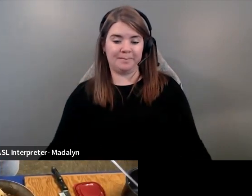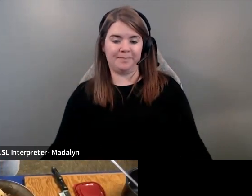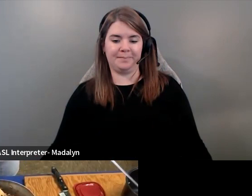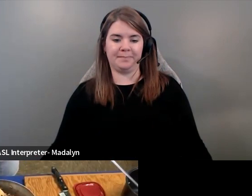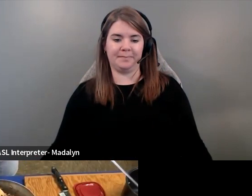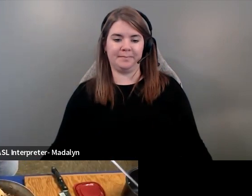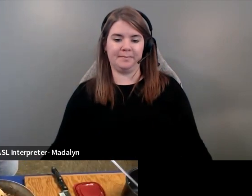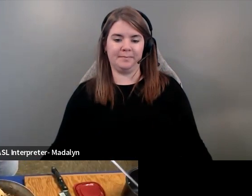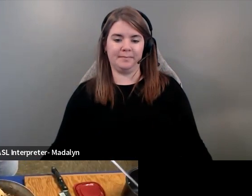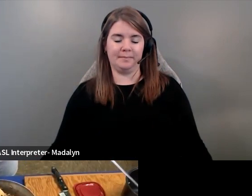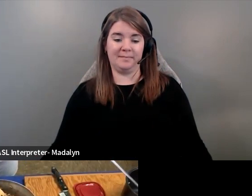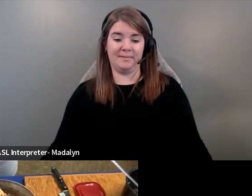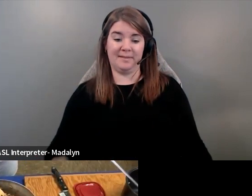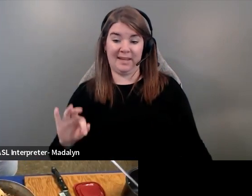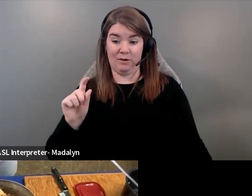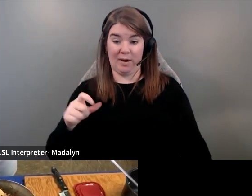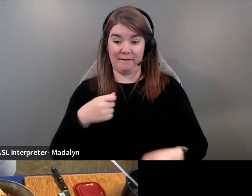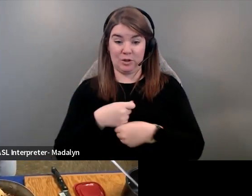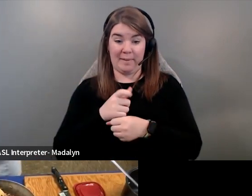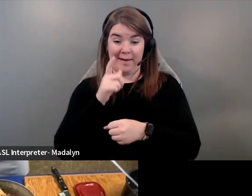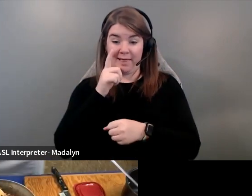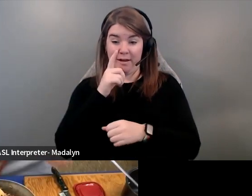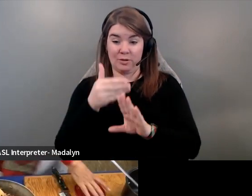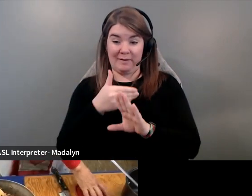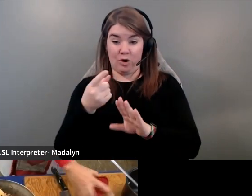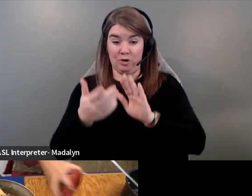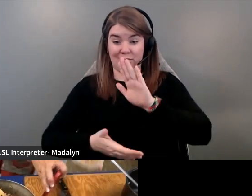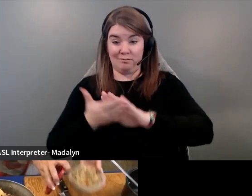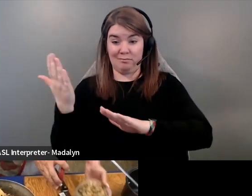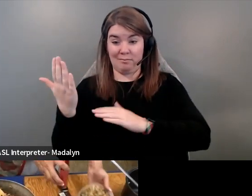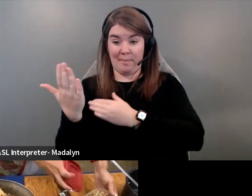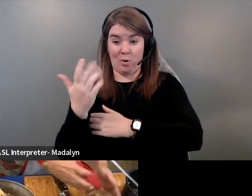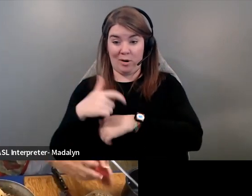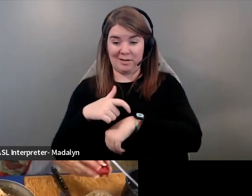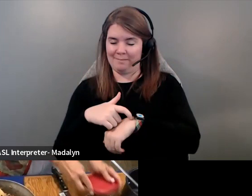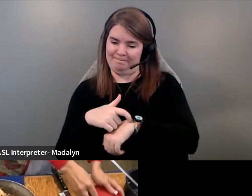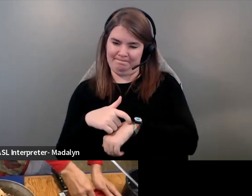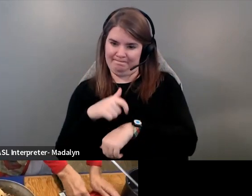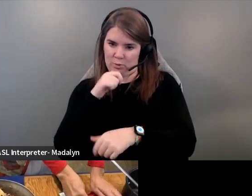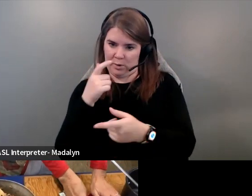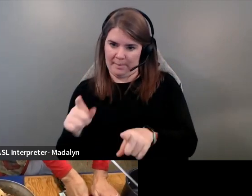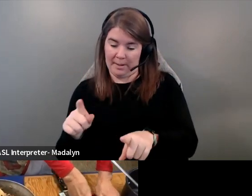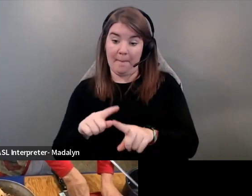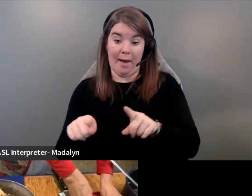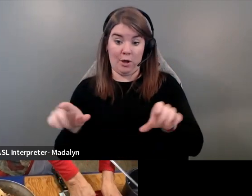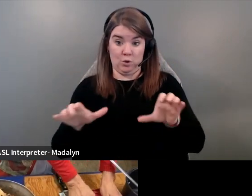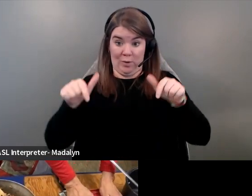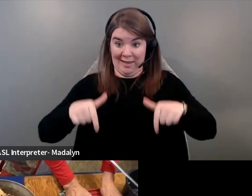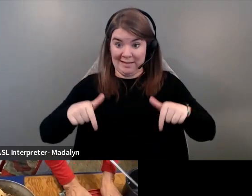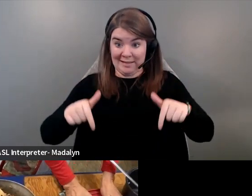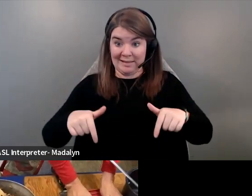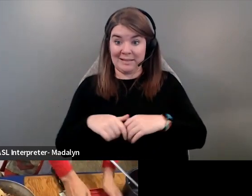That if you have to make your lunch before you walk out the door in the morning, it's probably not going to happen. But by doing this for